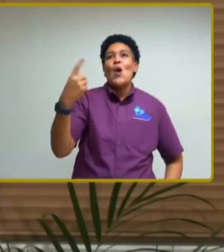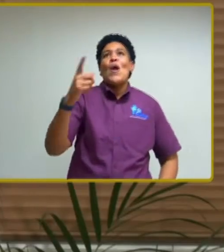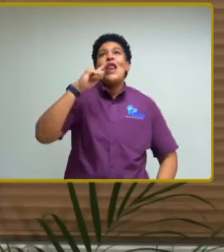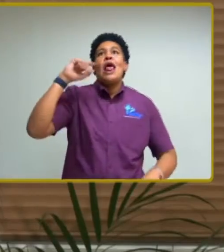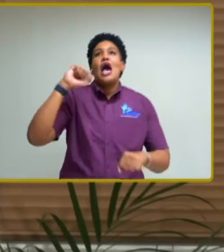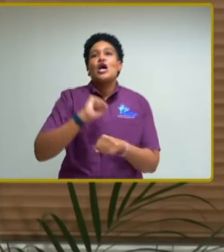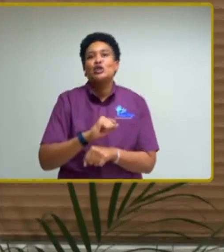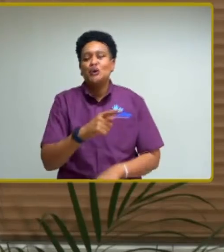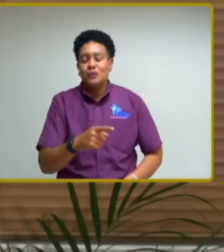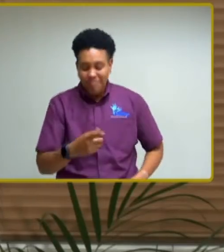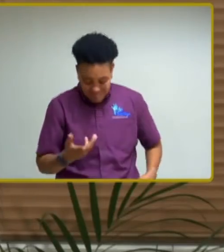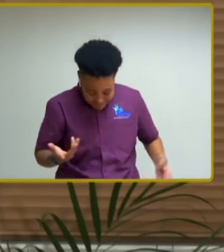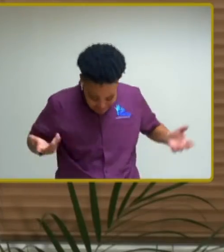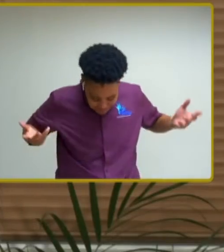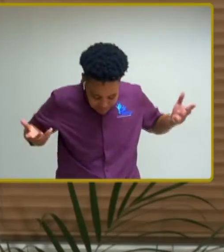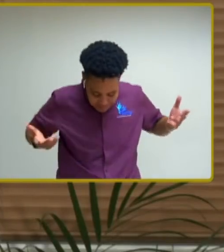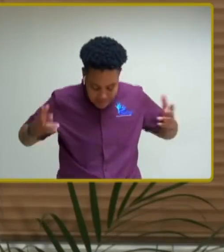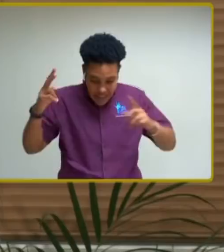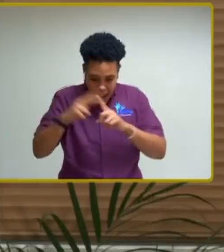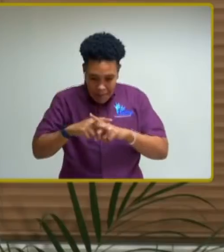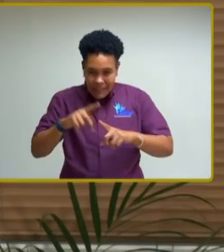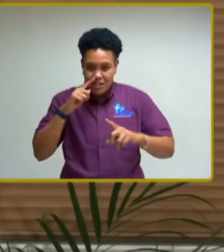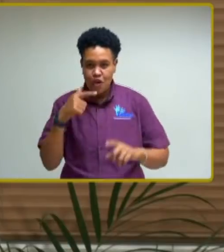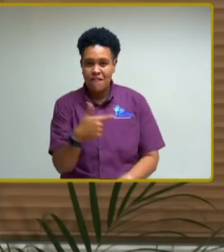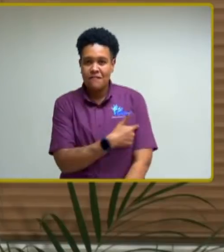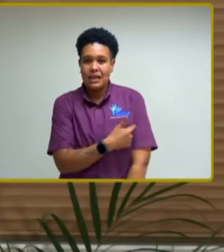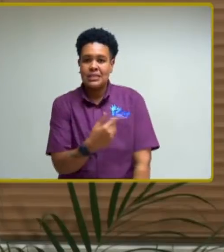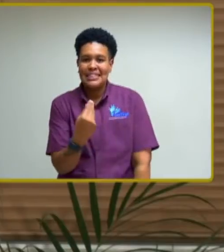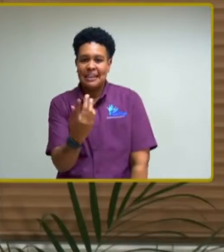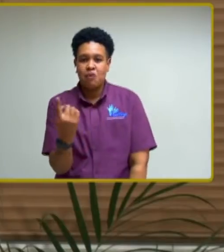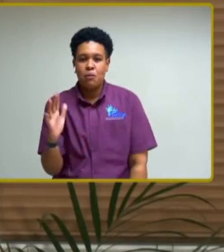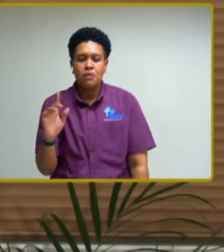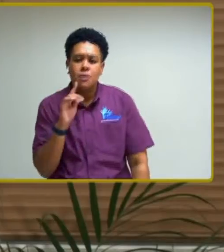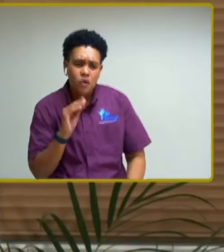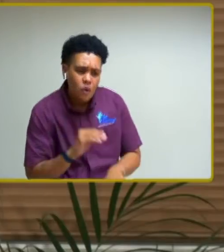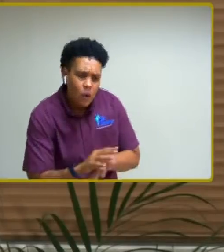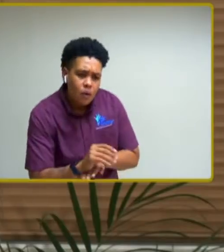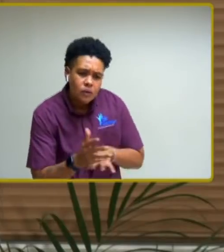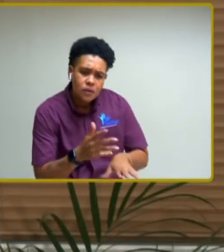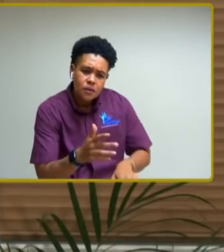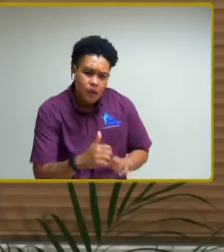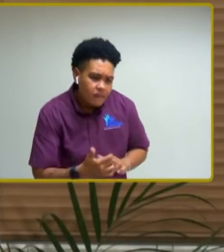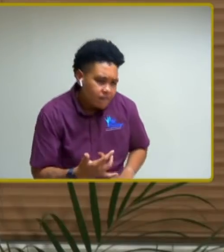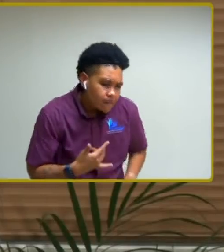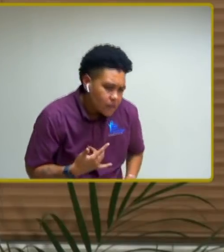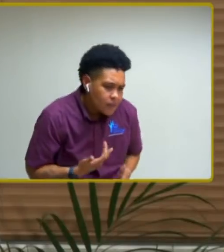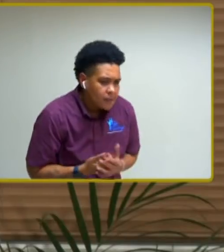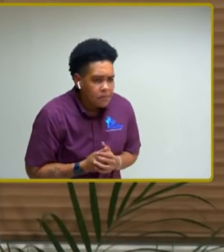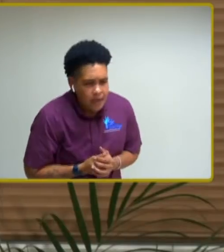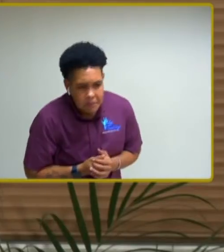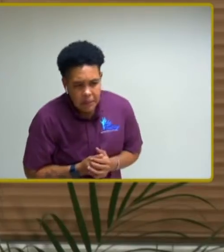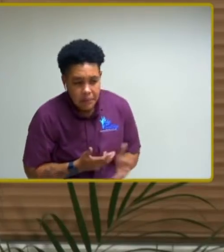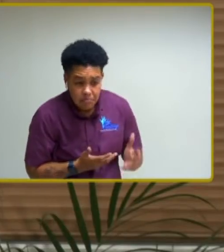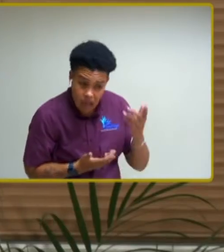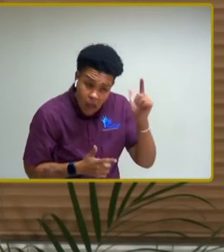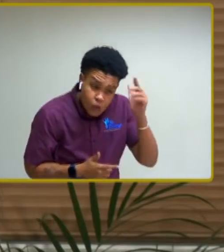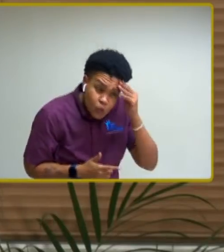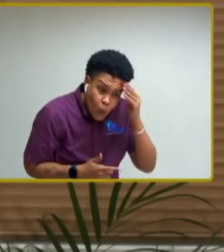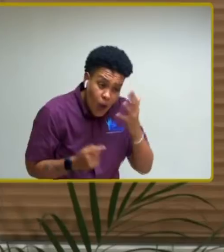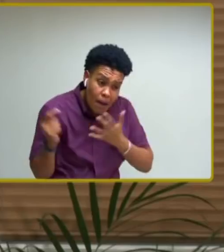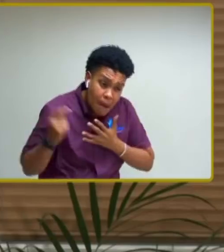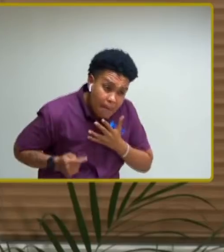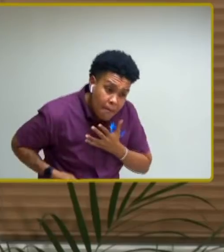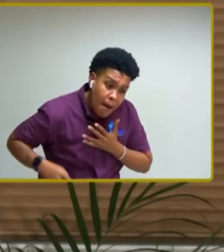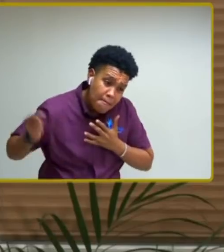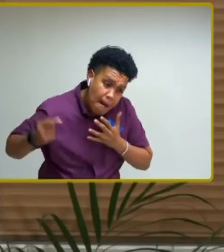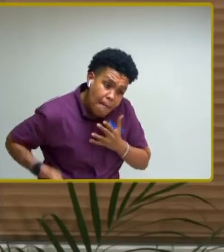actual, application of the vaccine, but the counseling, and just be there to provide help and support, to